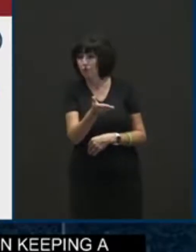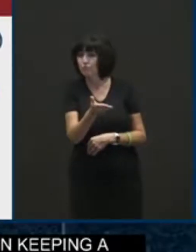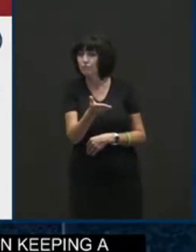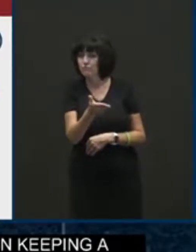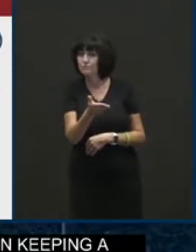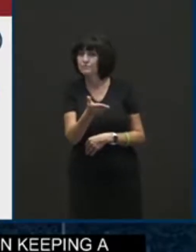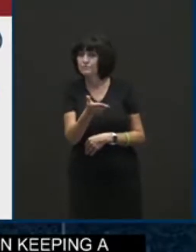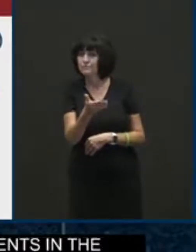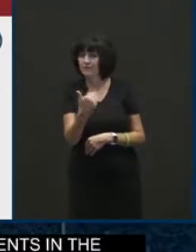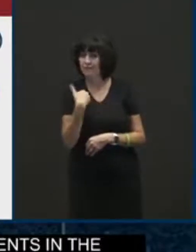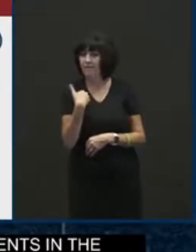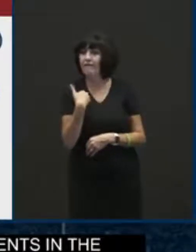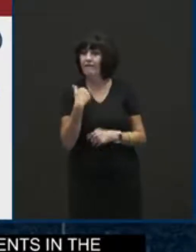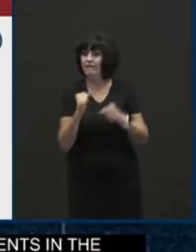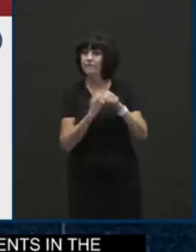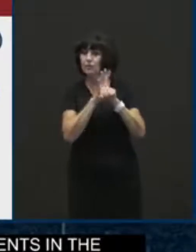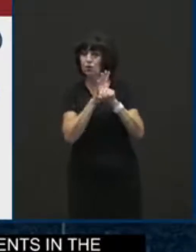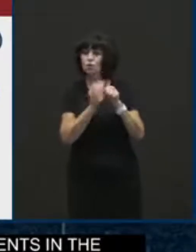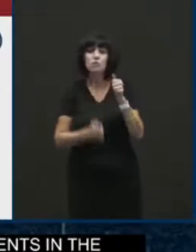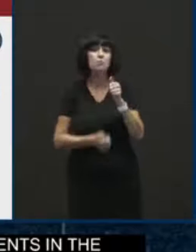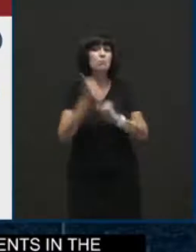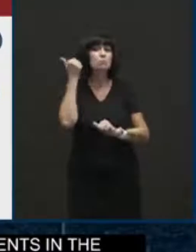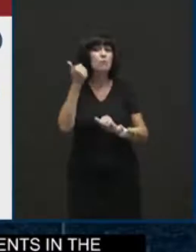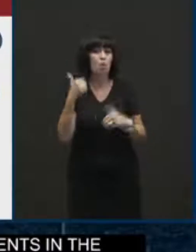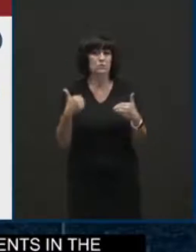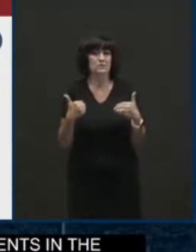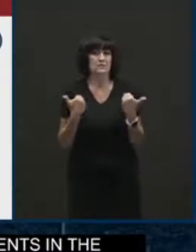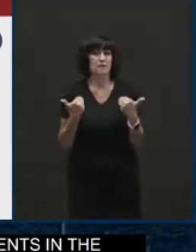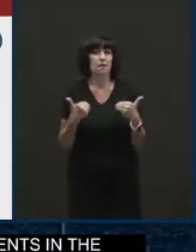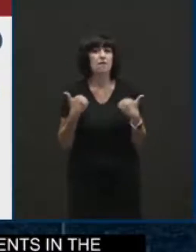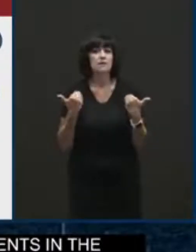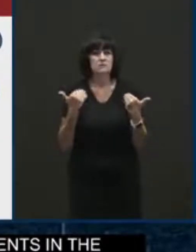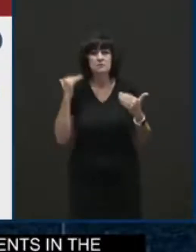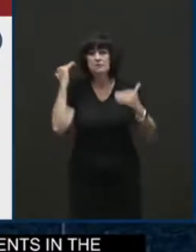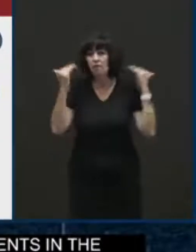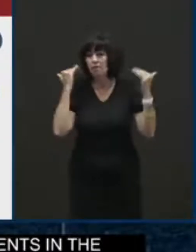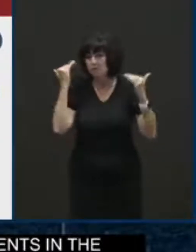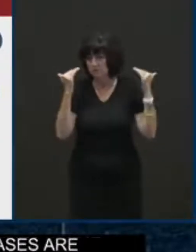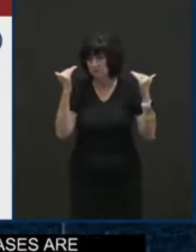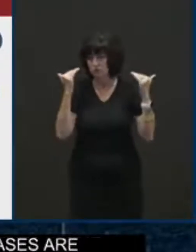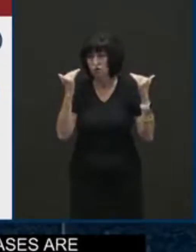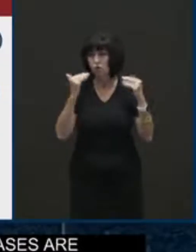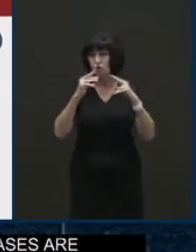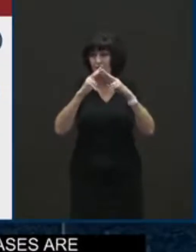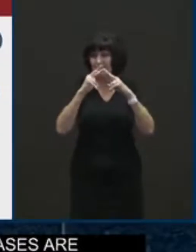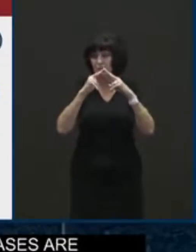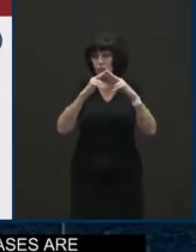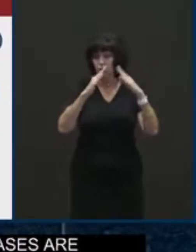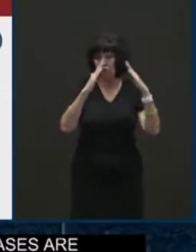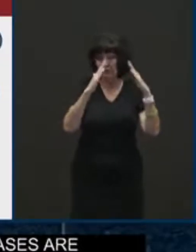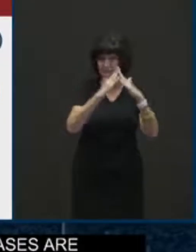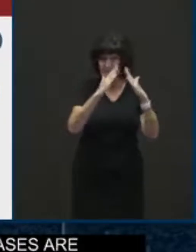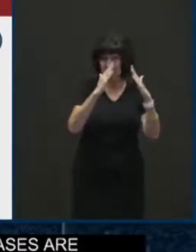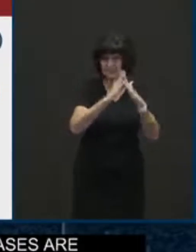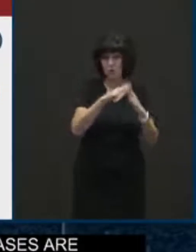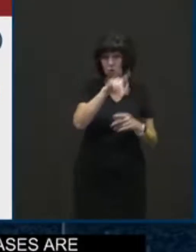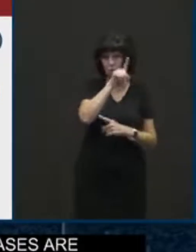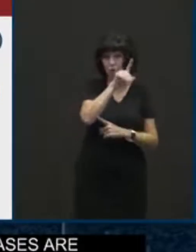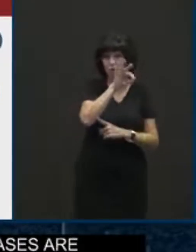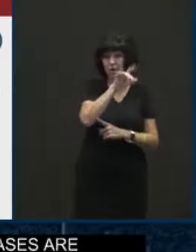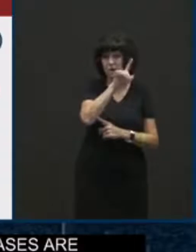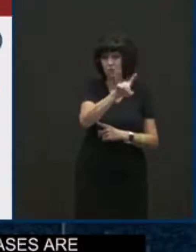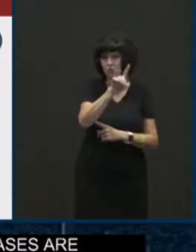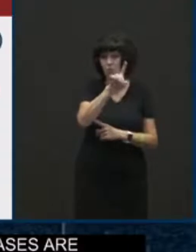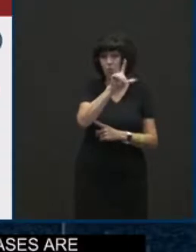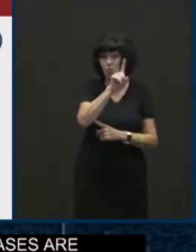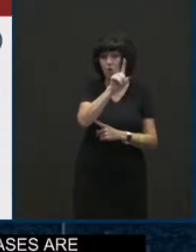Most of those cases are young adult cases, and in either the city of Newark or 19711 zip code